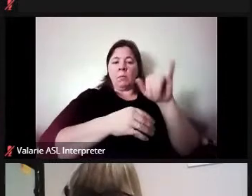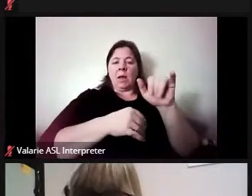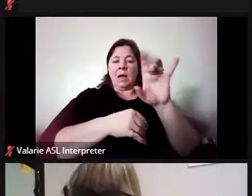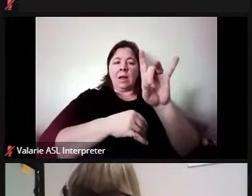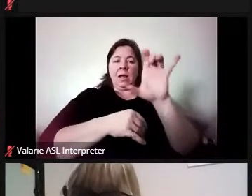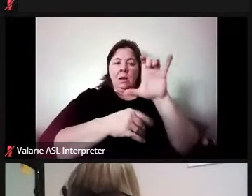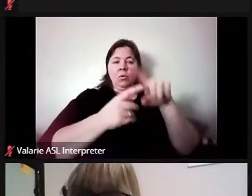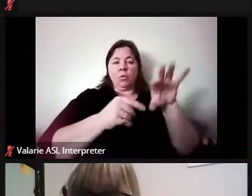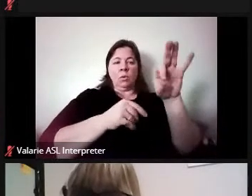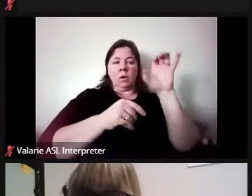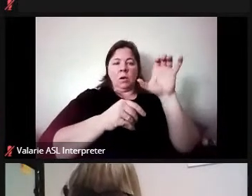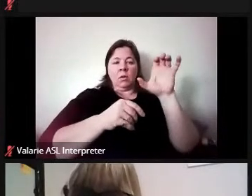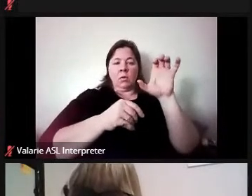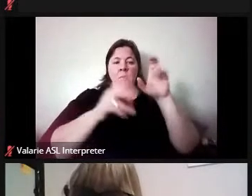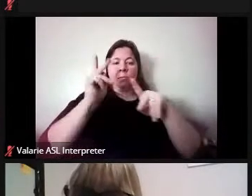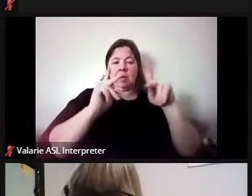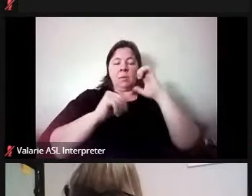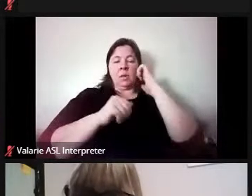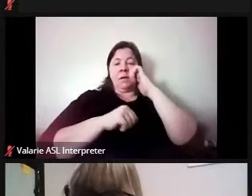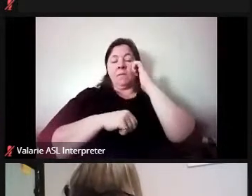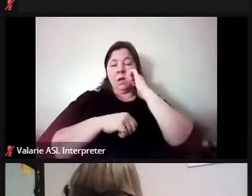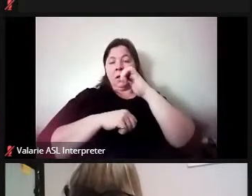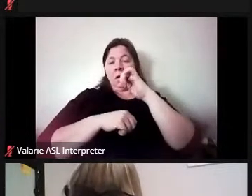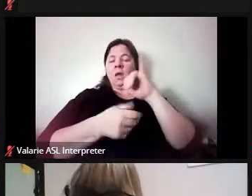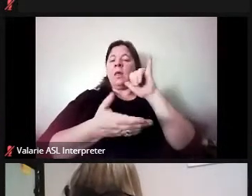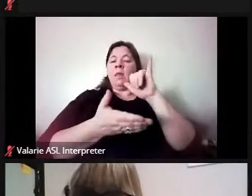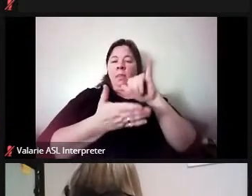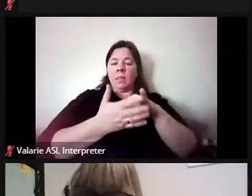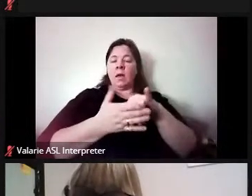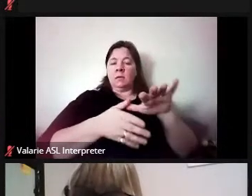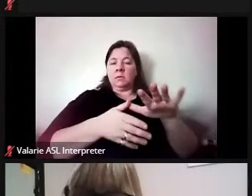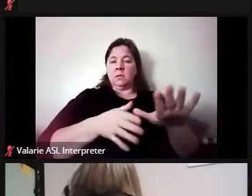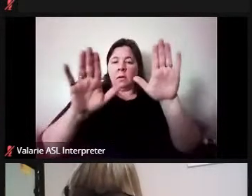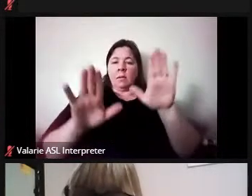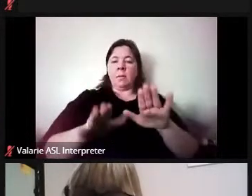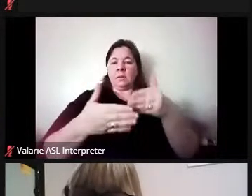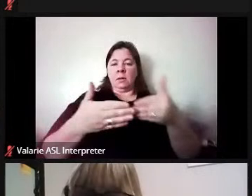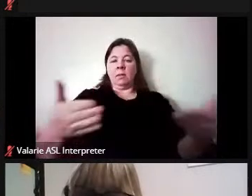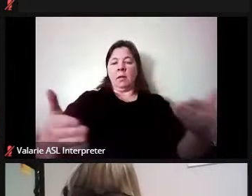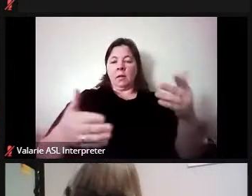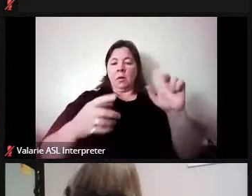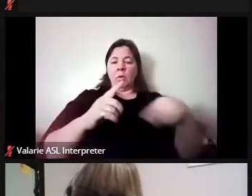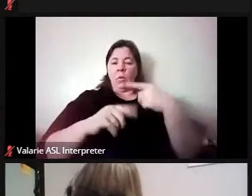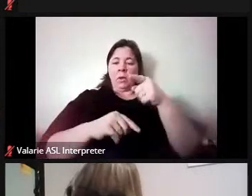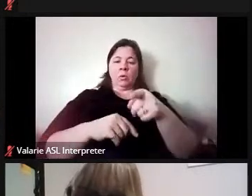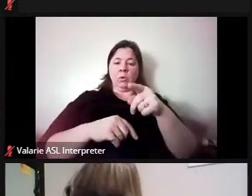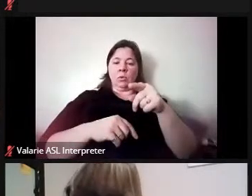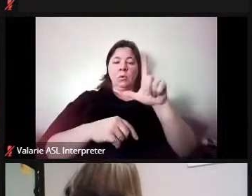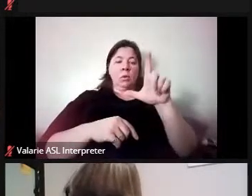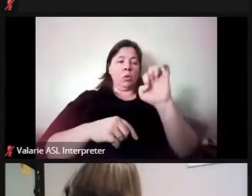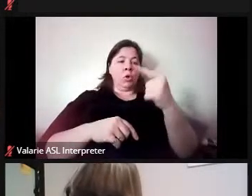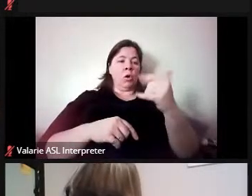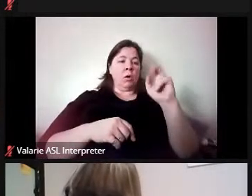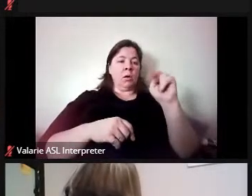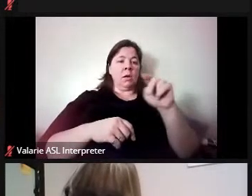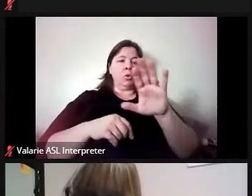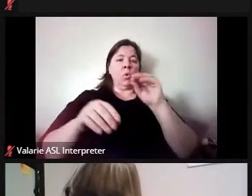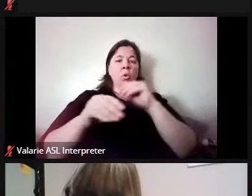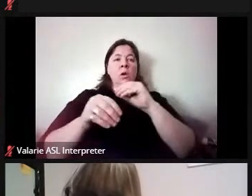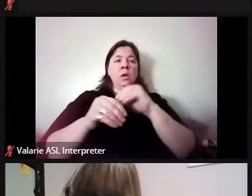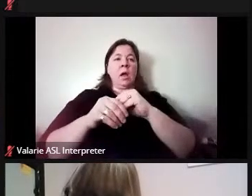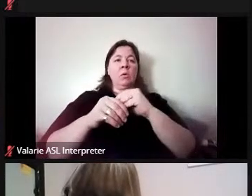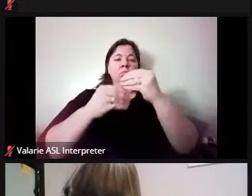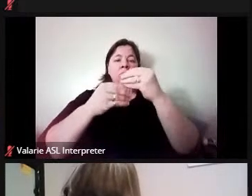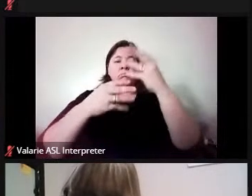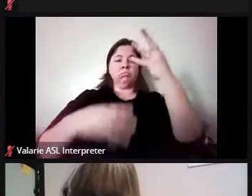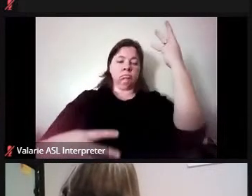800 to 900 downline daily, like that is amazing thing. Whenever you just log in, your count, like team